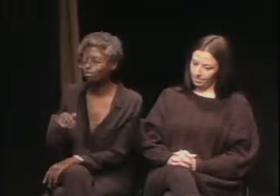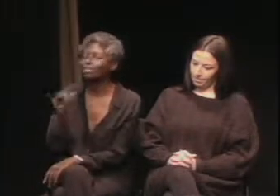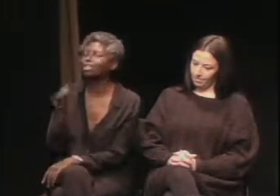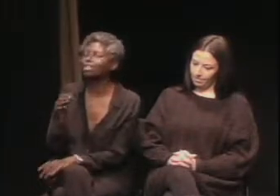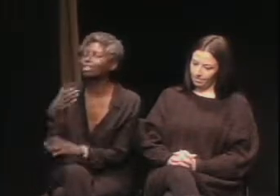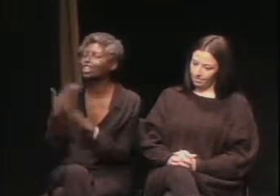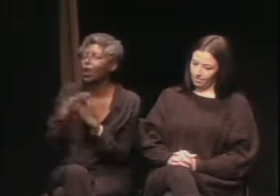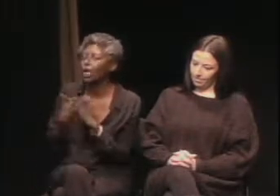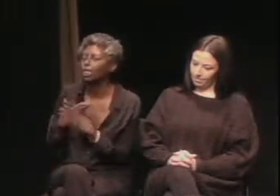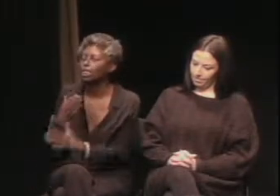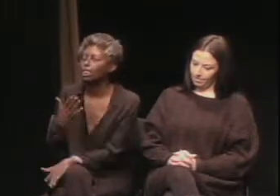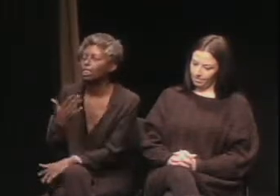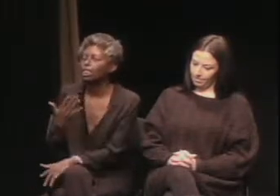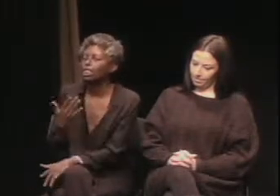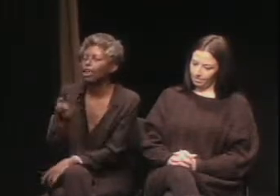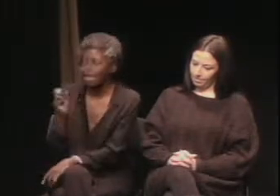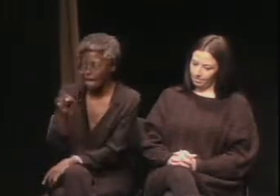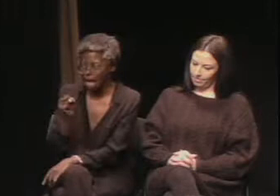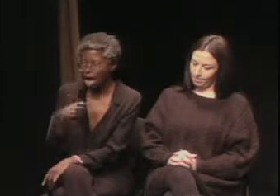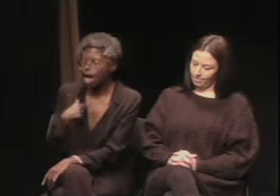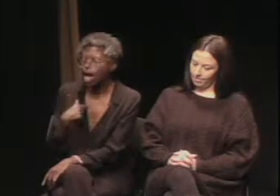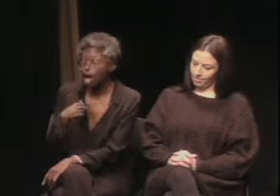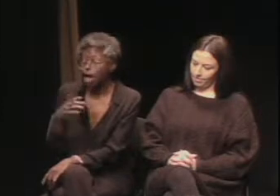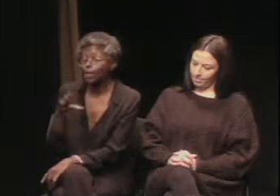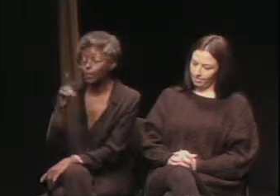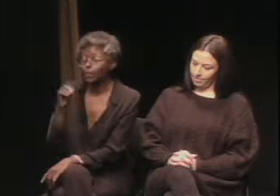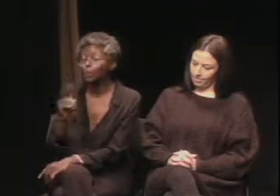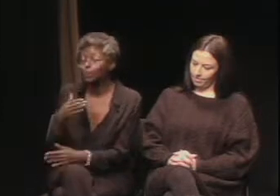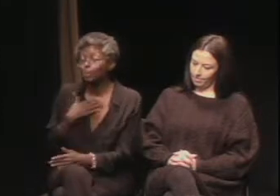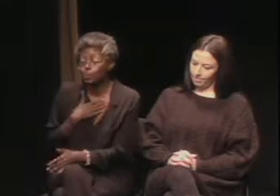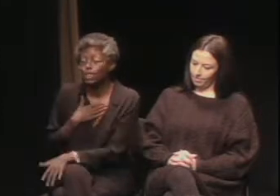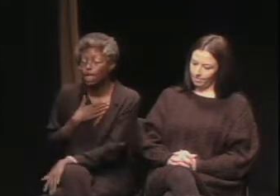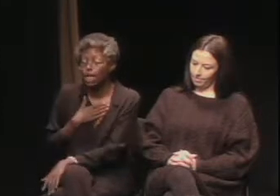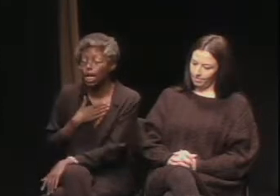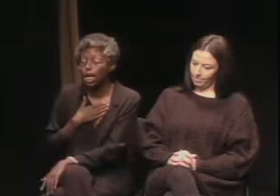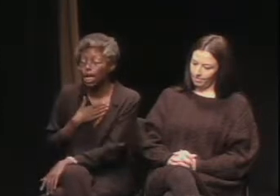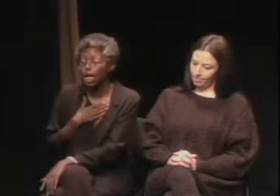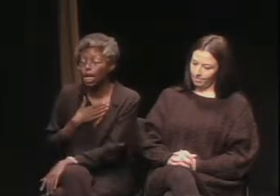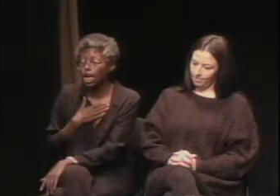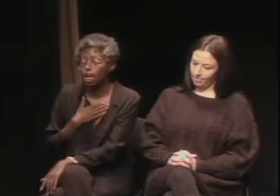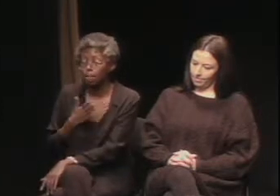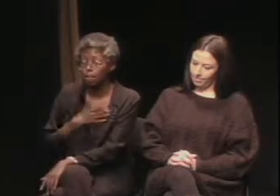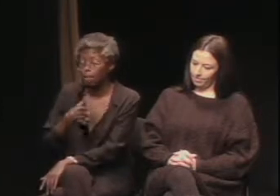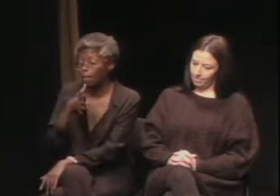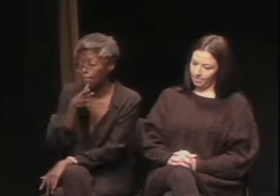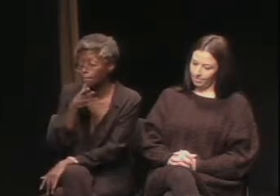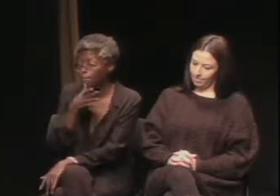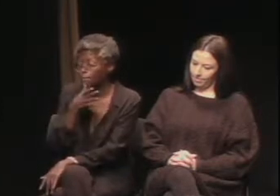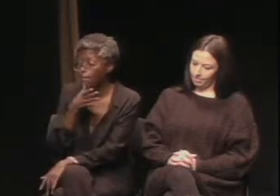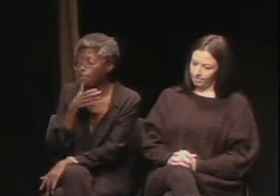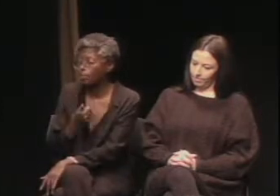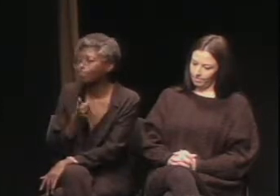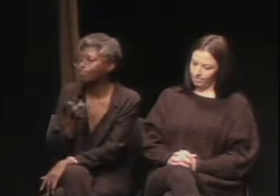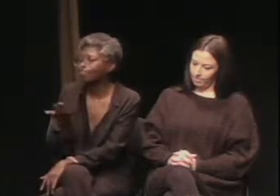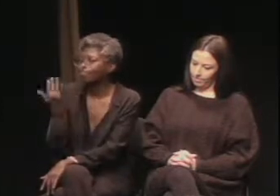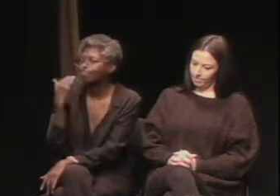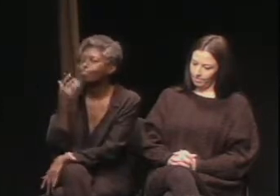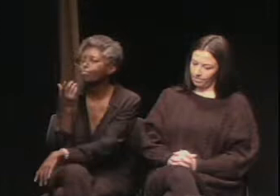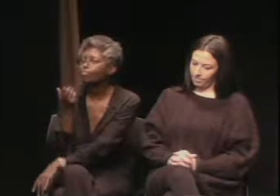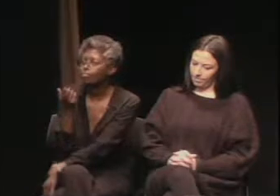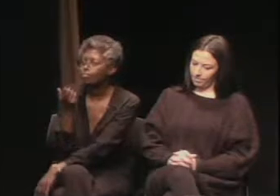annoying. But yeah, I do appreciate what, you know, my mother was